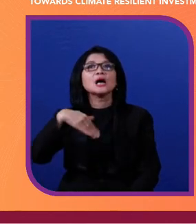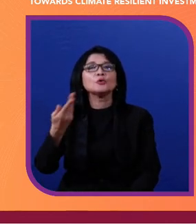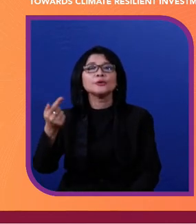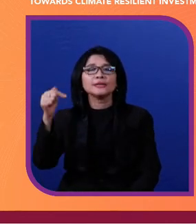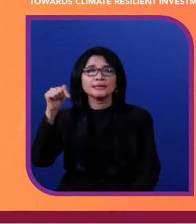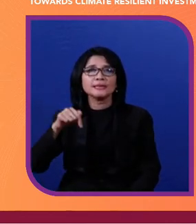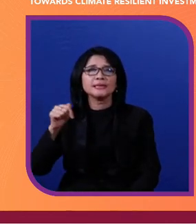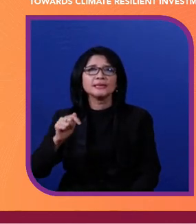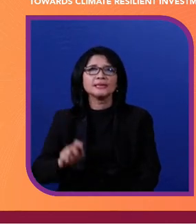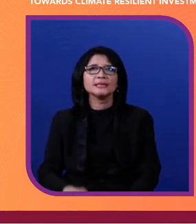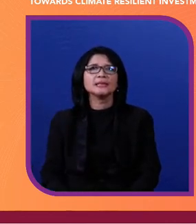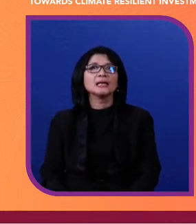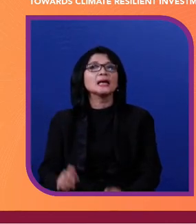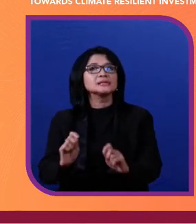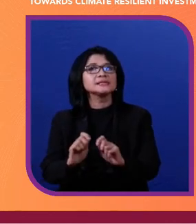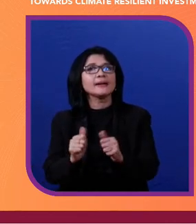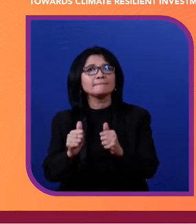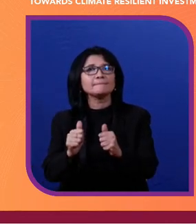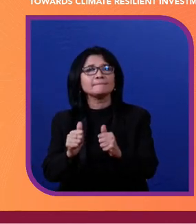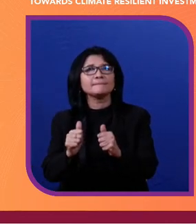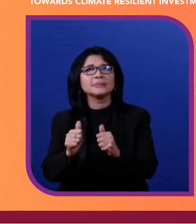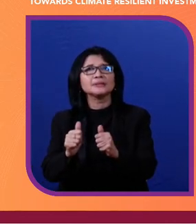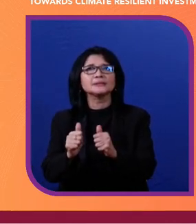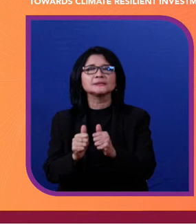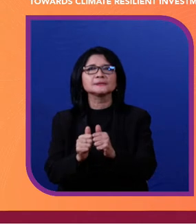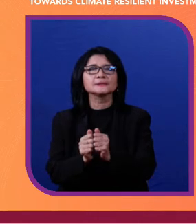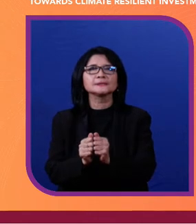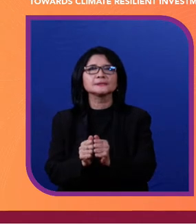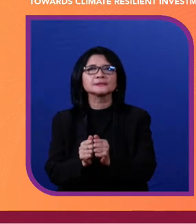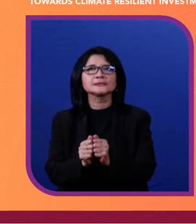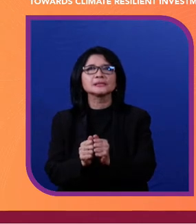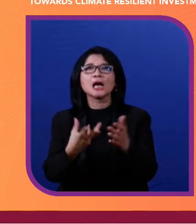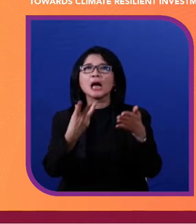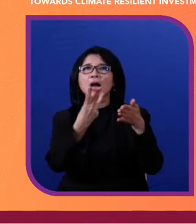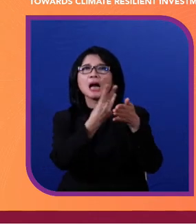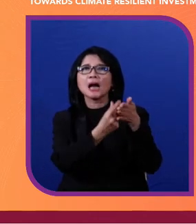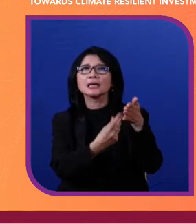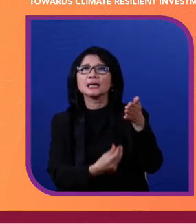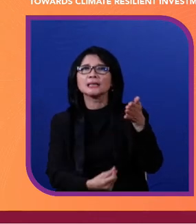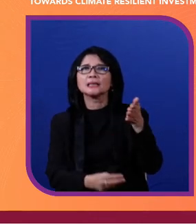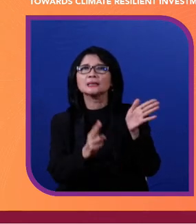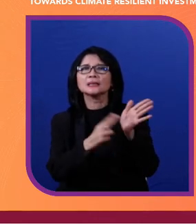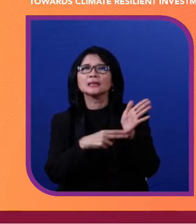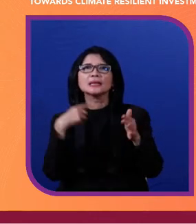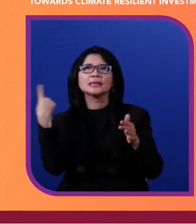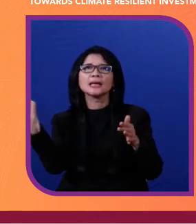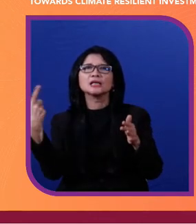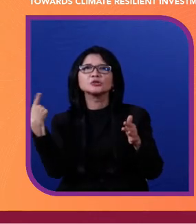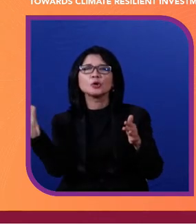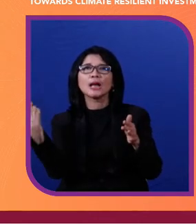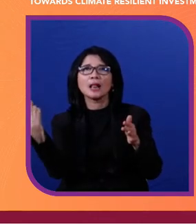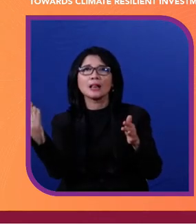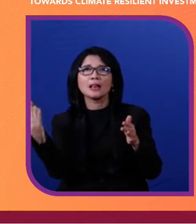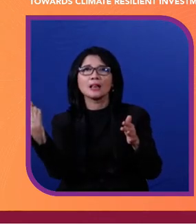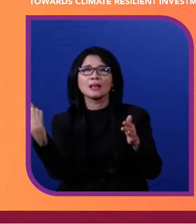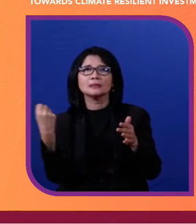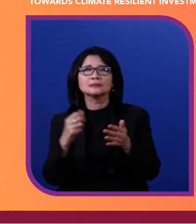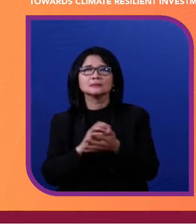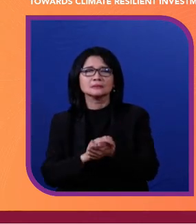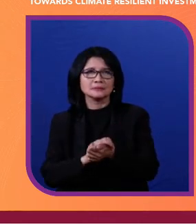repair the national budget to give the